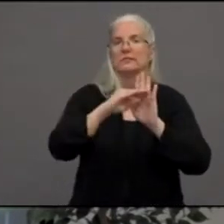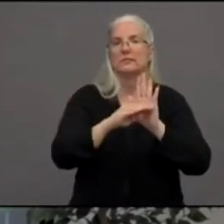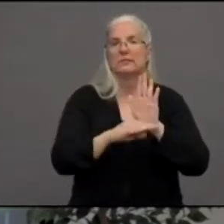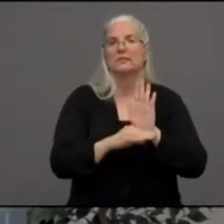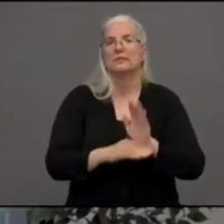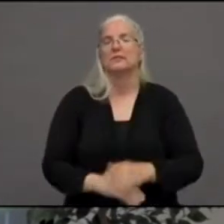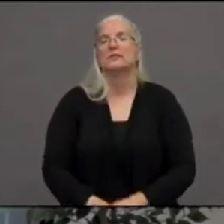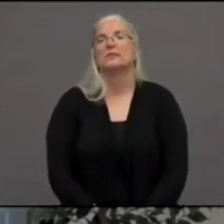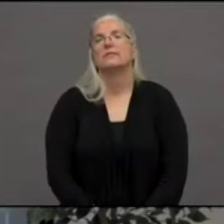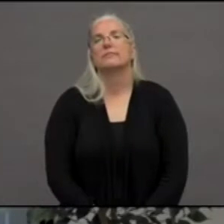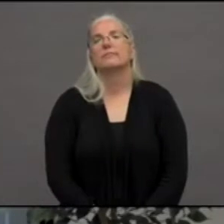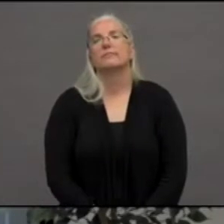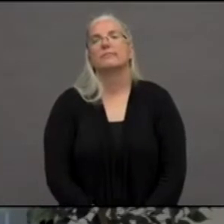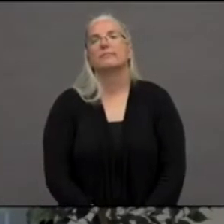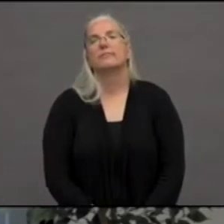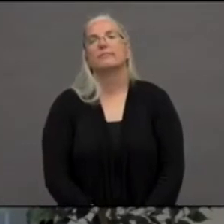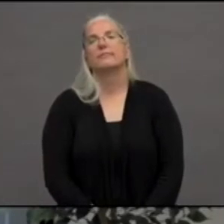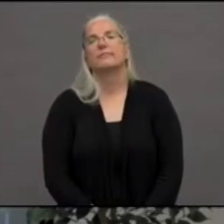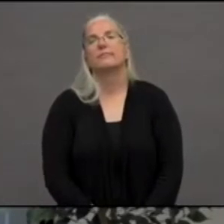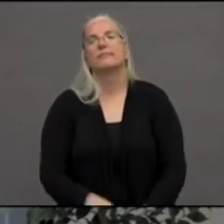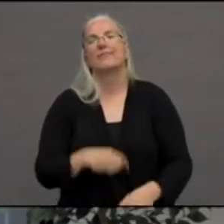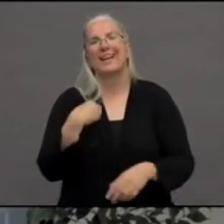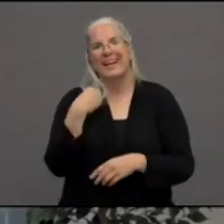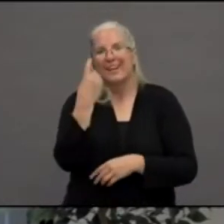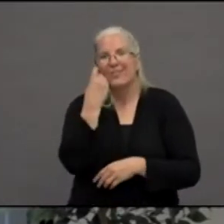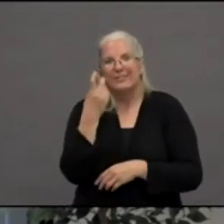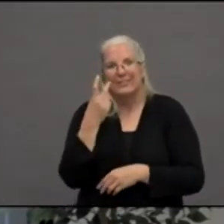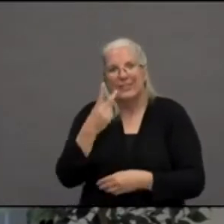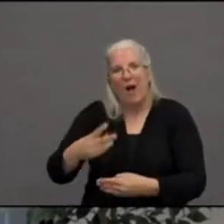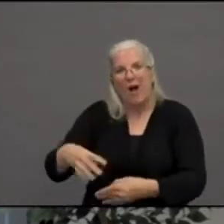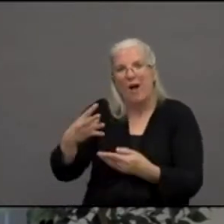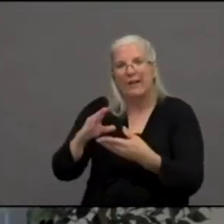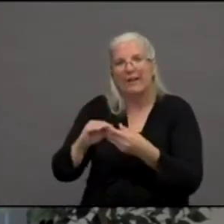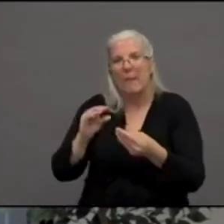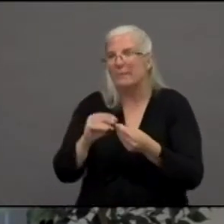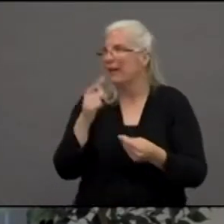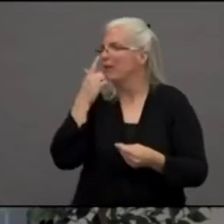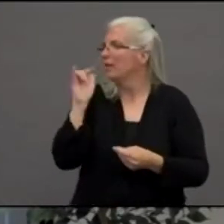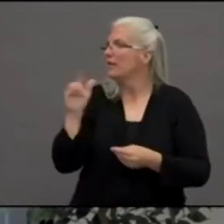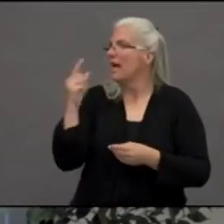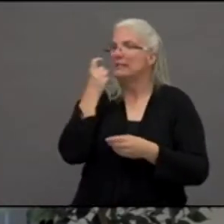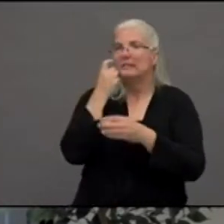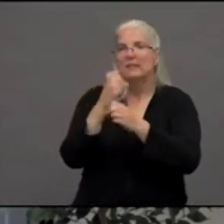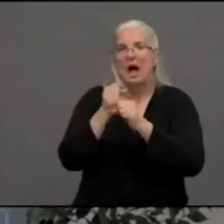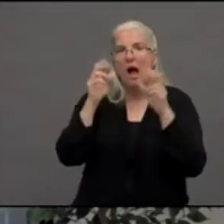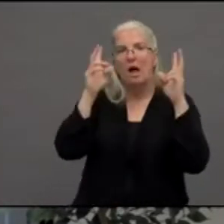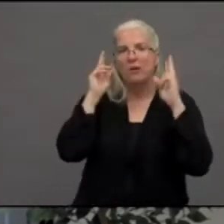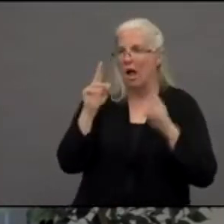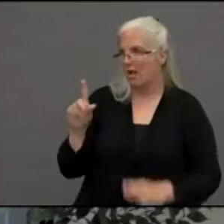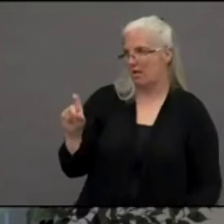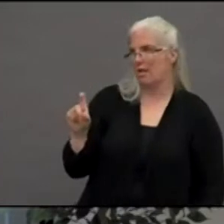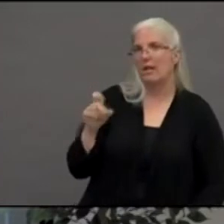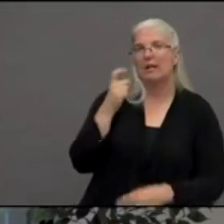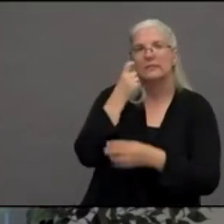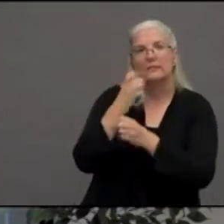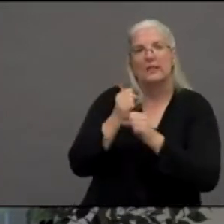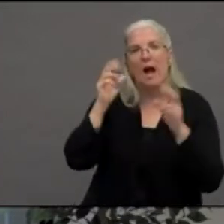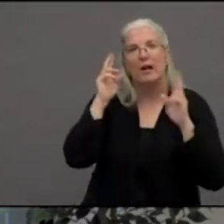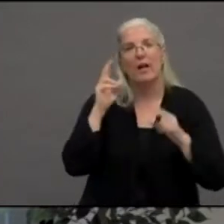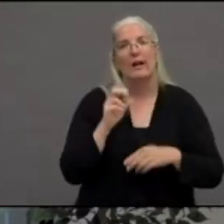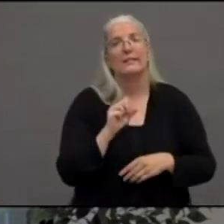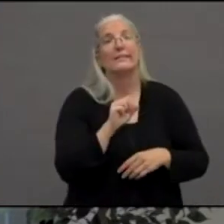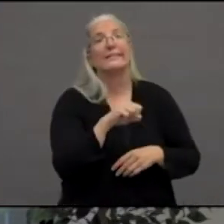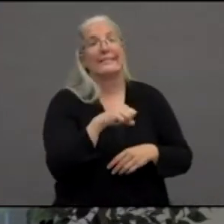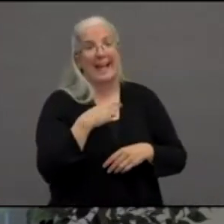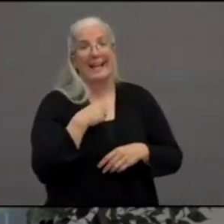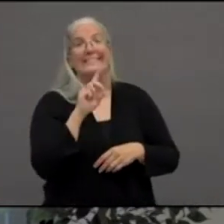day ago. No. And I did get a haircut, but the salons open, the